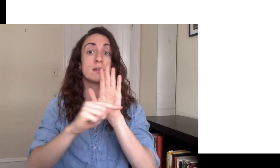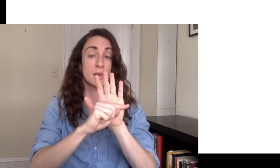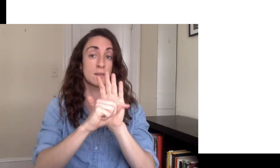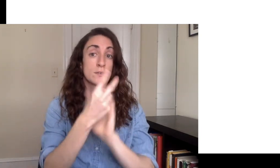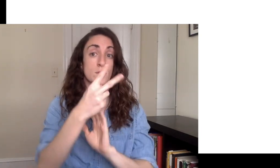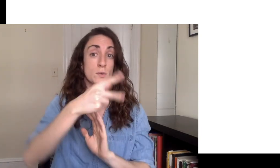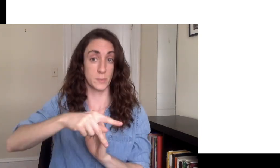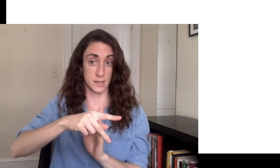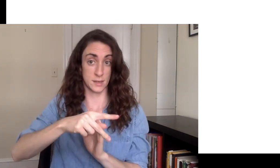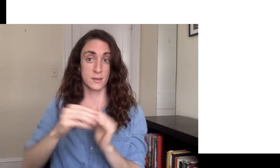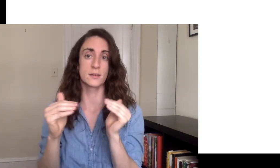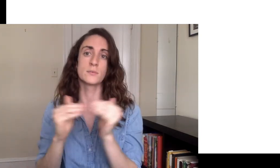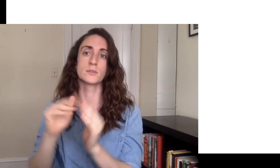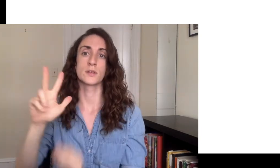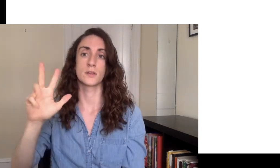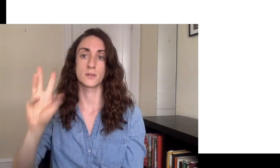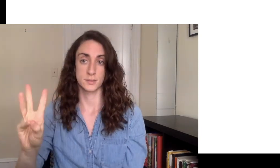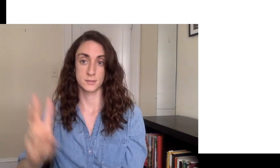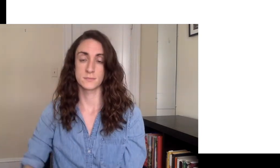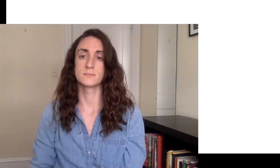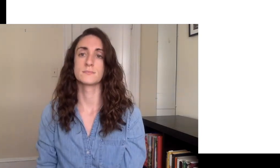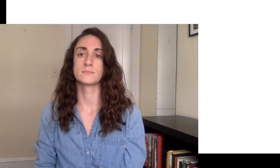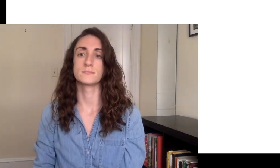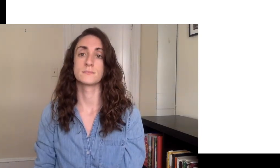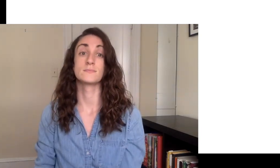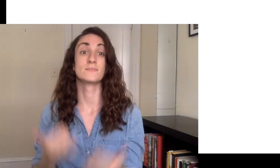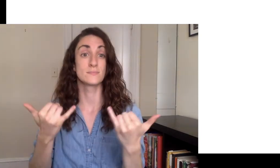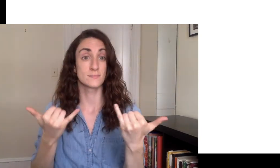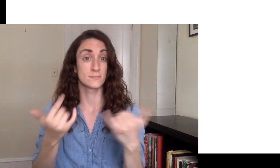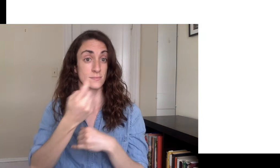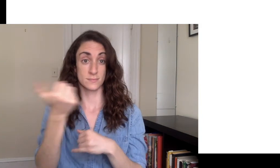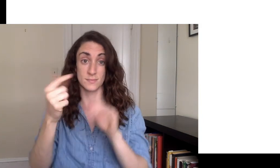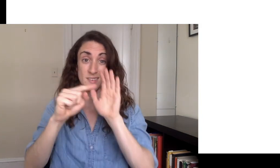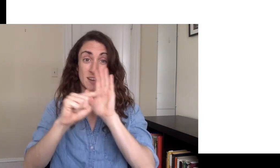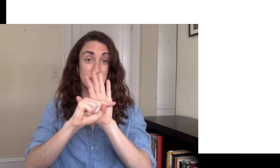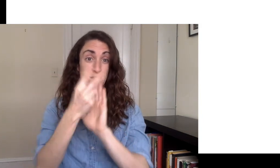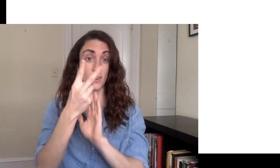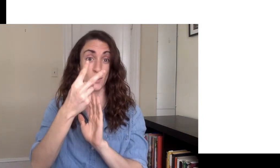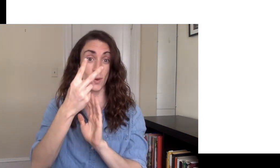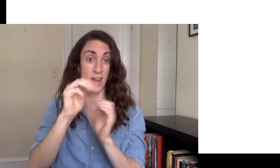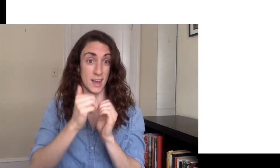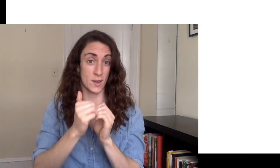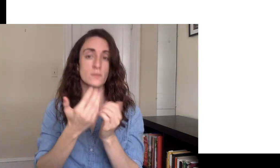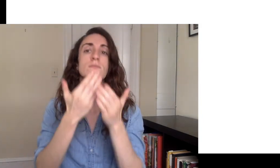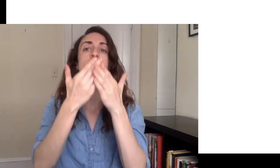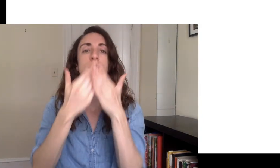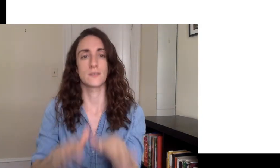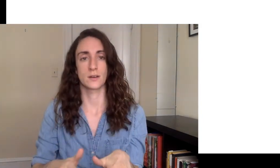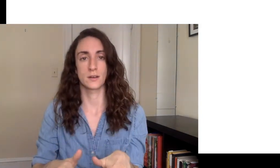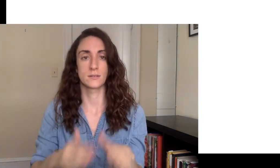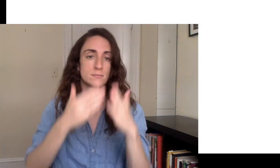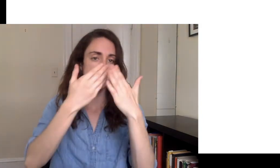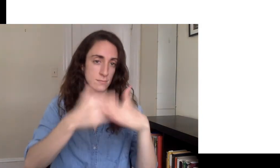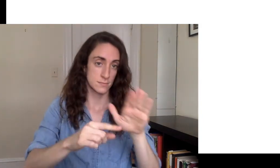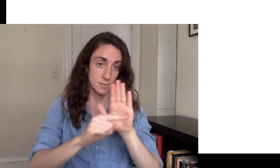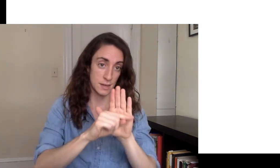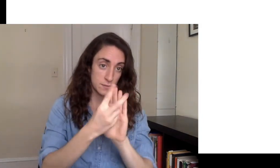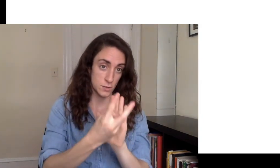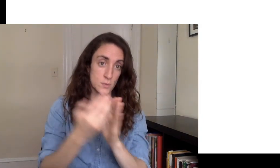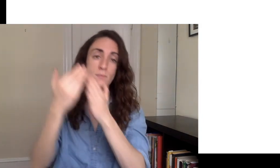2p equals 36. Then to get rid of this multiplication of negative 2, we'll divide both sides by negative